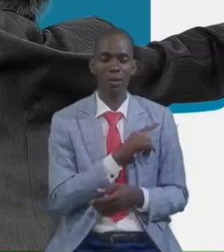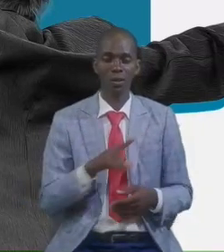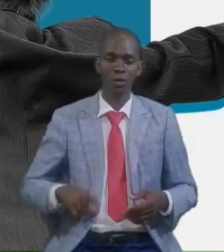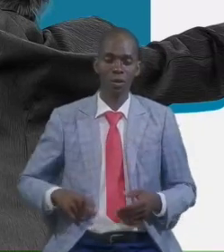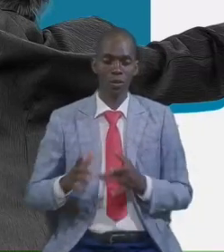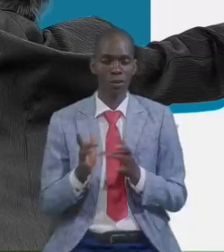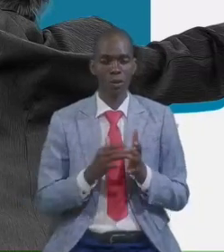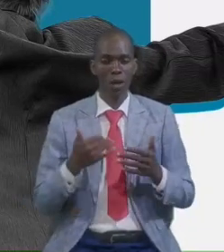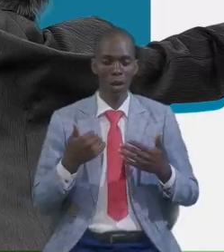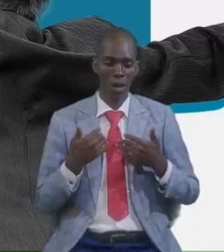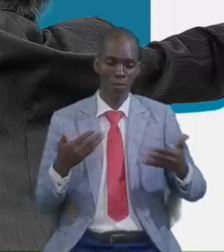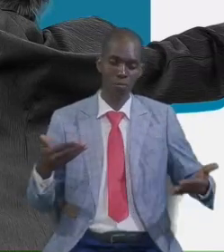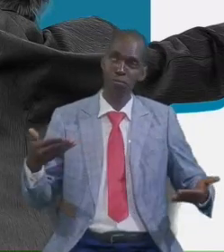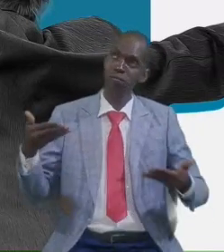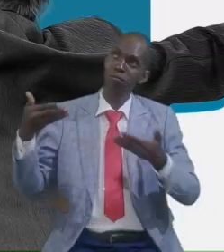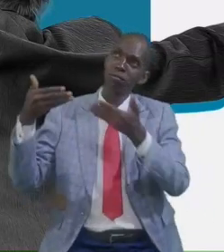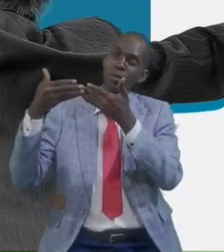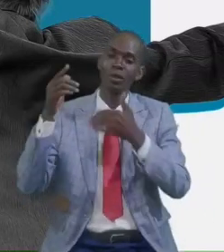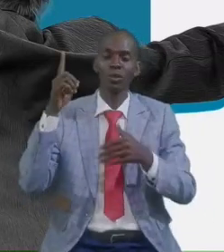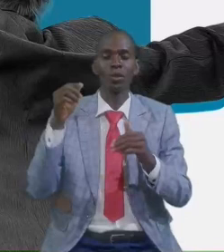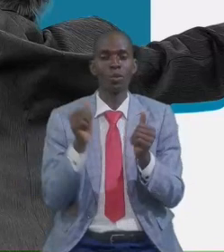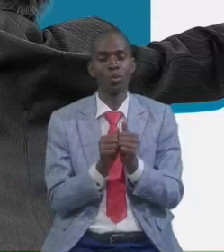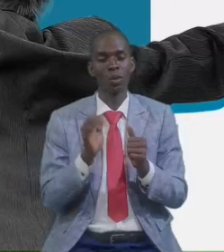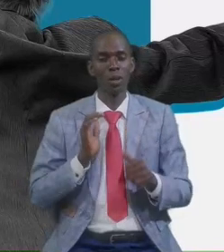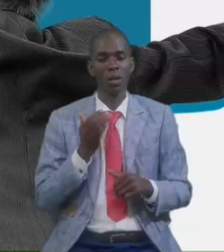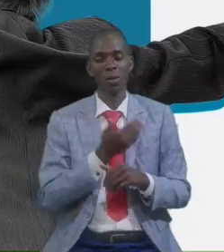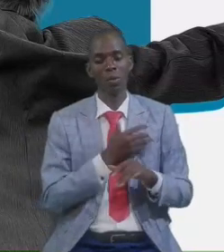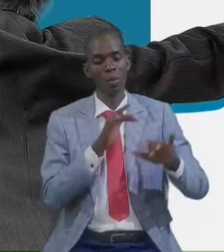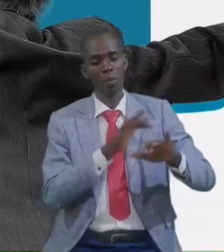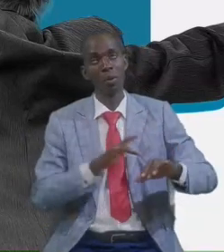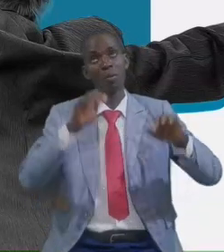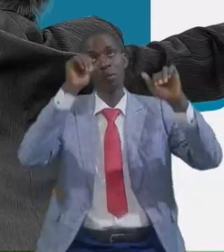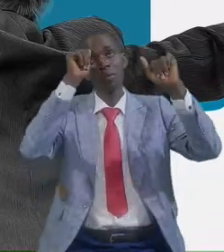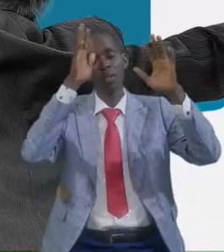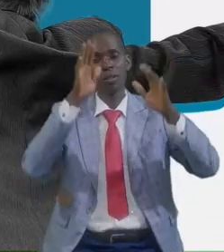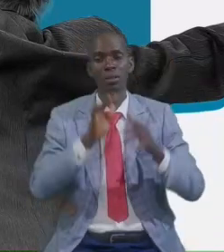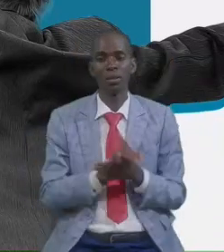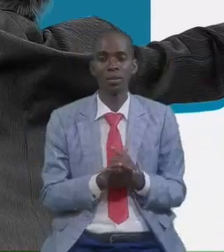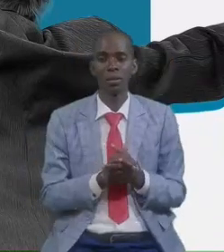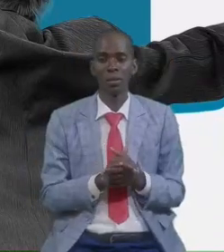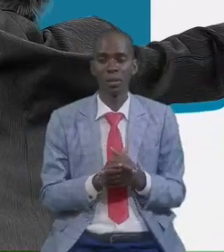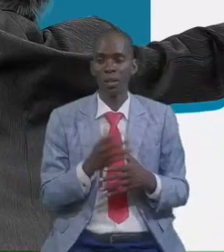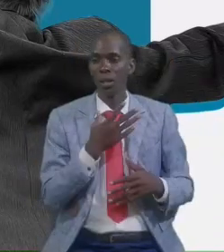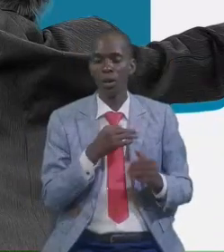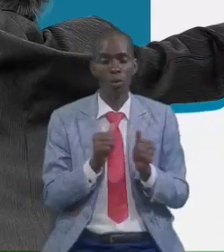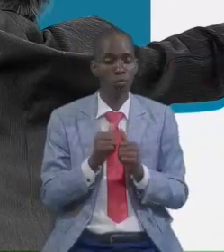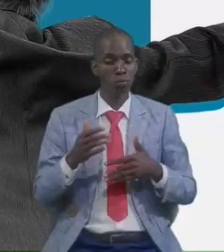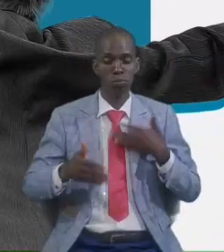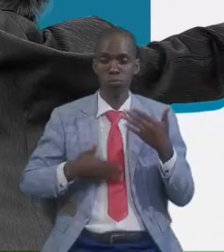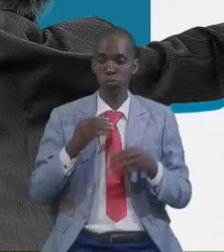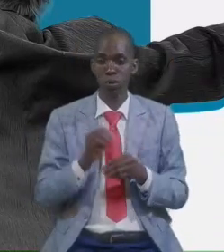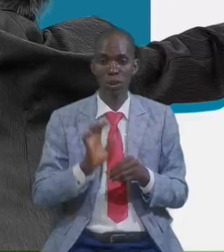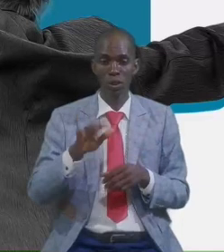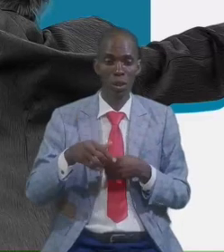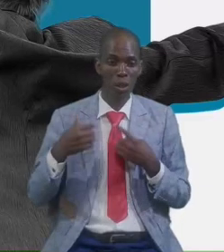le Seigneur with our vous a réconcilié Father avec notre Père miséricordieux. And with joy in your heart. Et avec la joie we dans